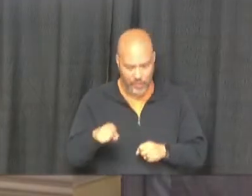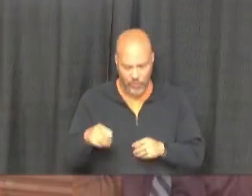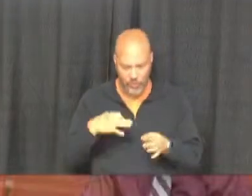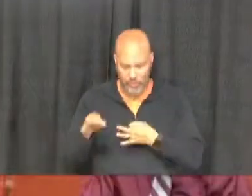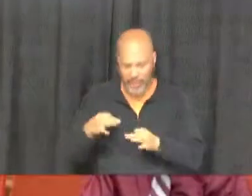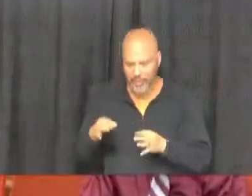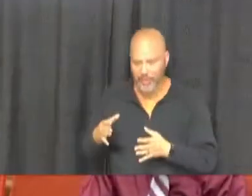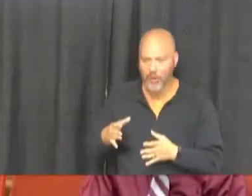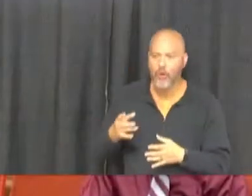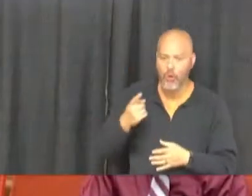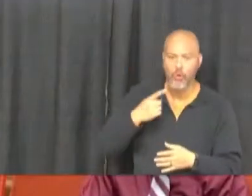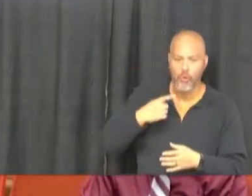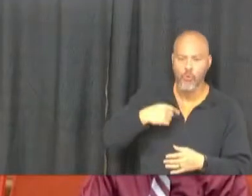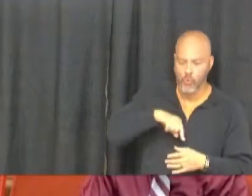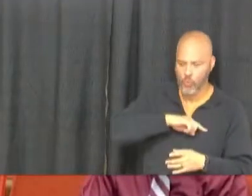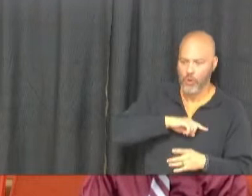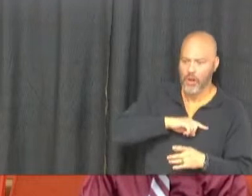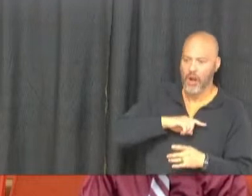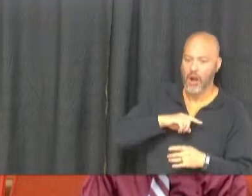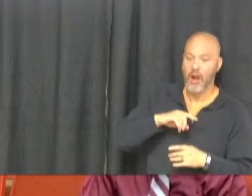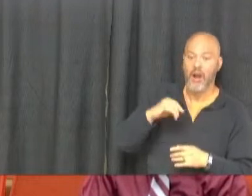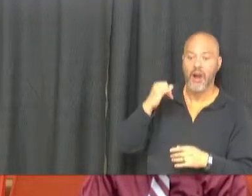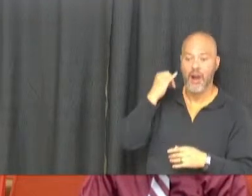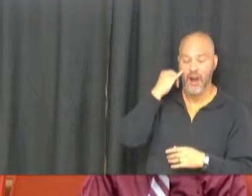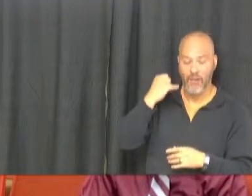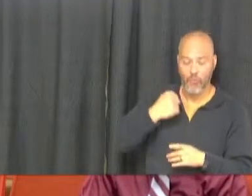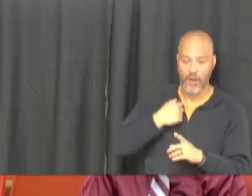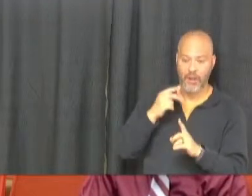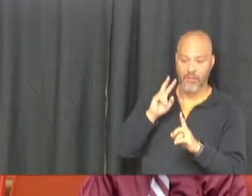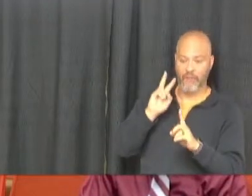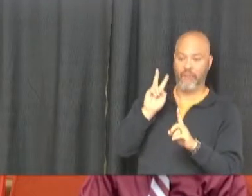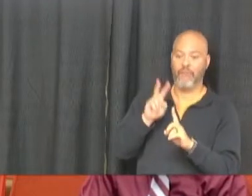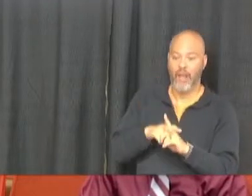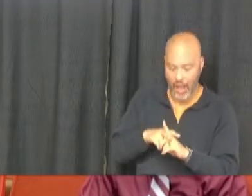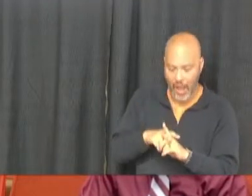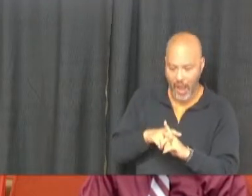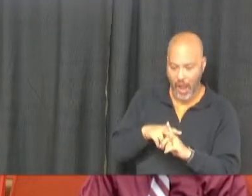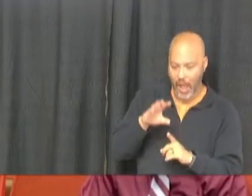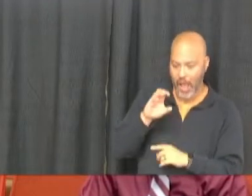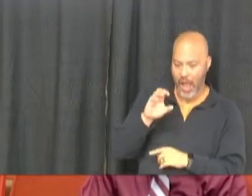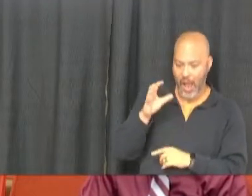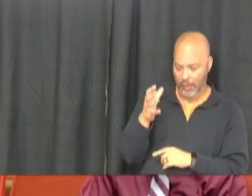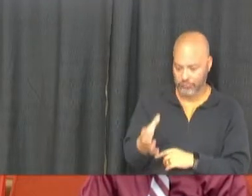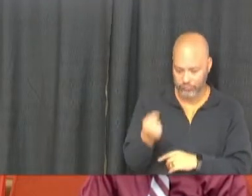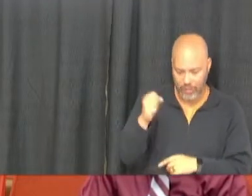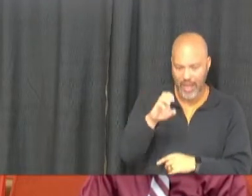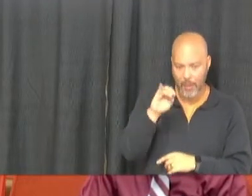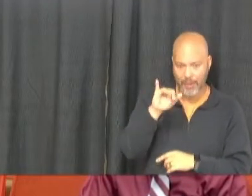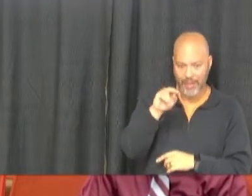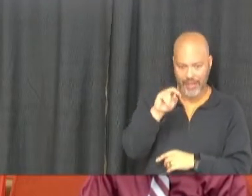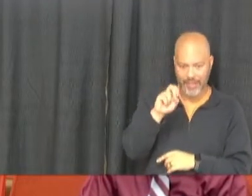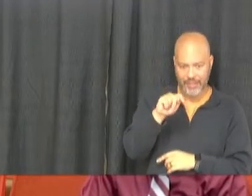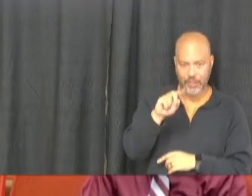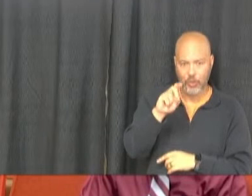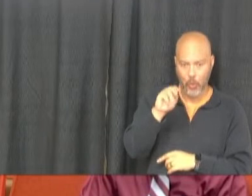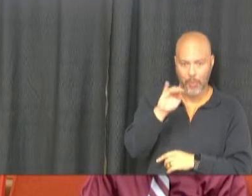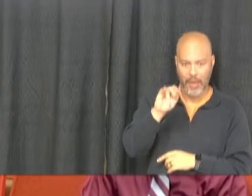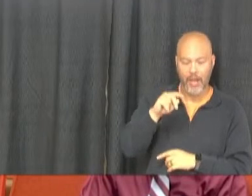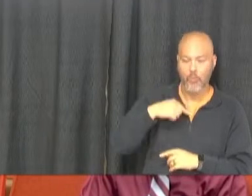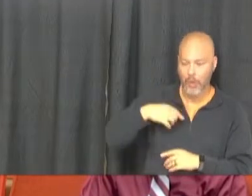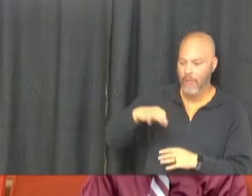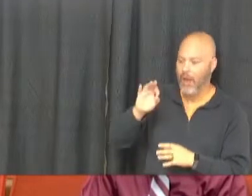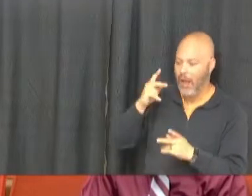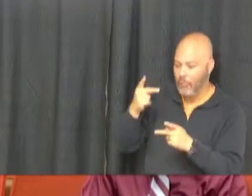Yeah, we will file, if we file an eminent domain action, we would take the fair